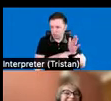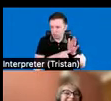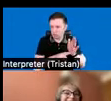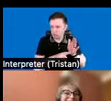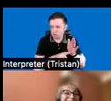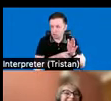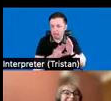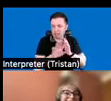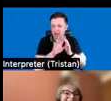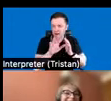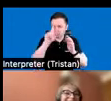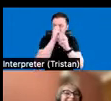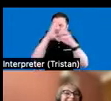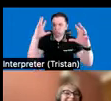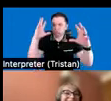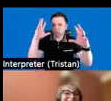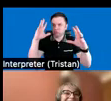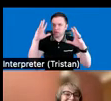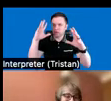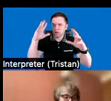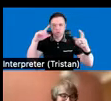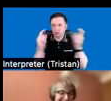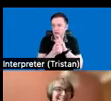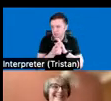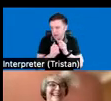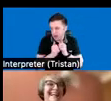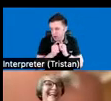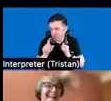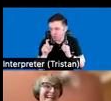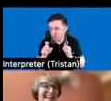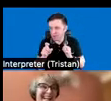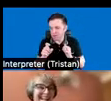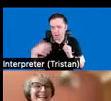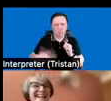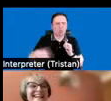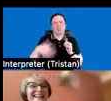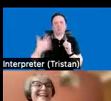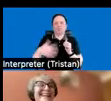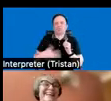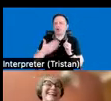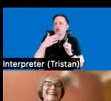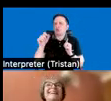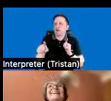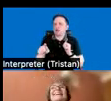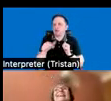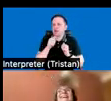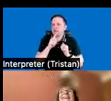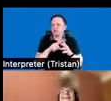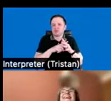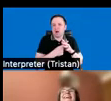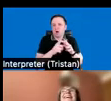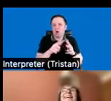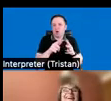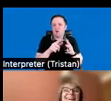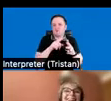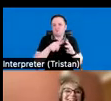own worldviews in general? Oh my goodness, that's a good question. I don't know whether I should start or whether I should let everybody else